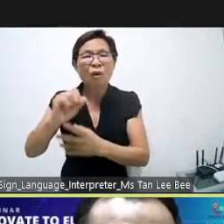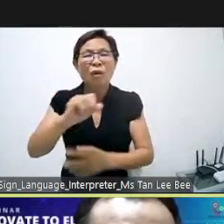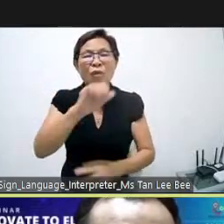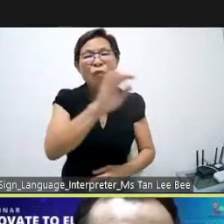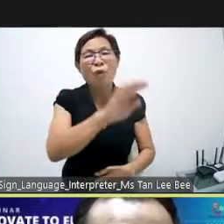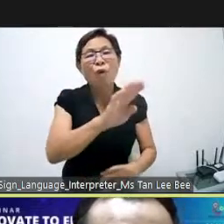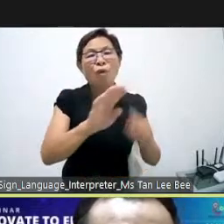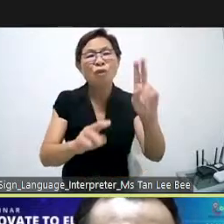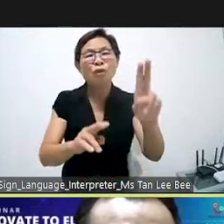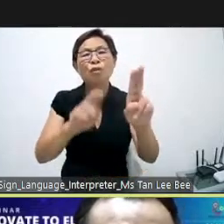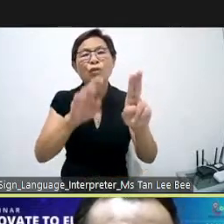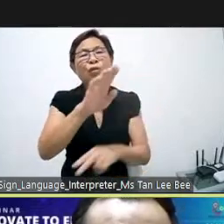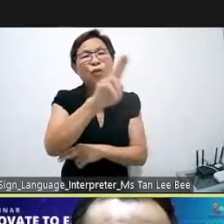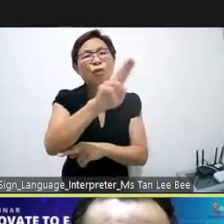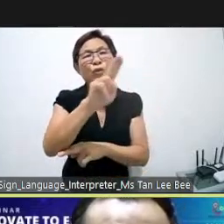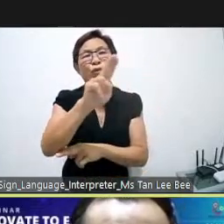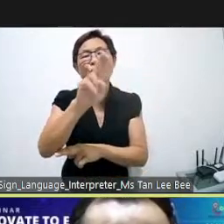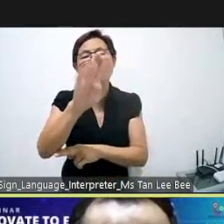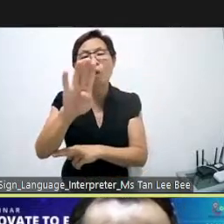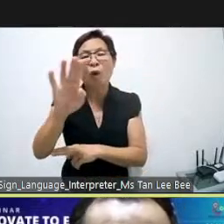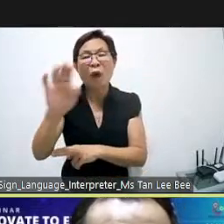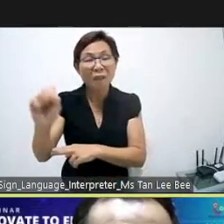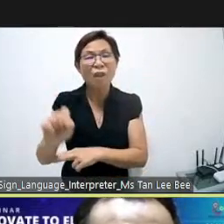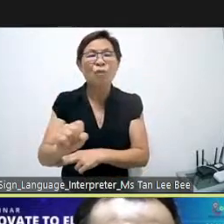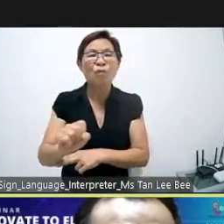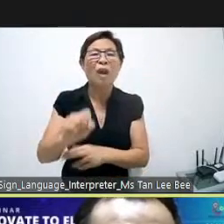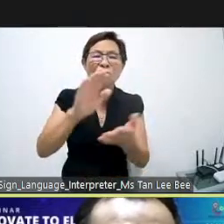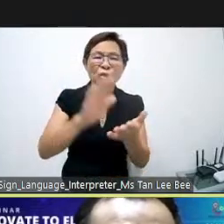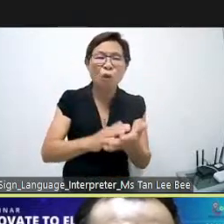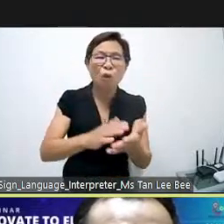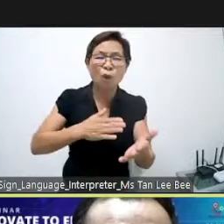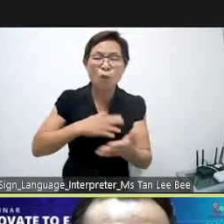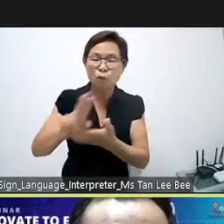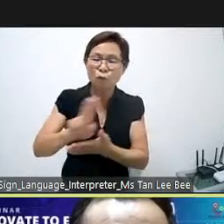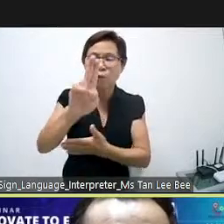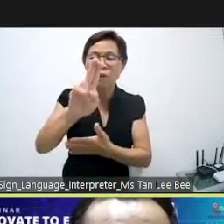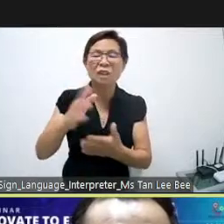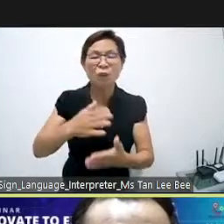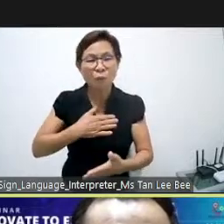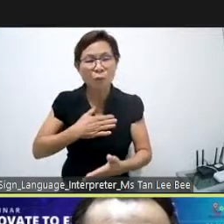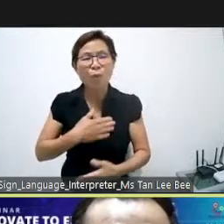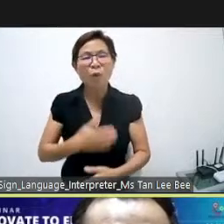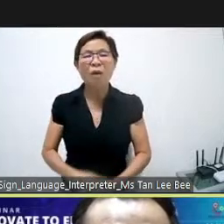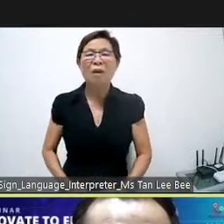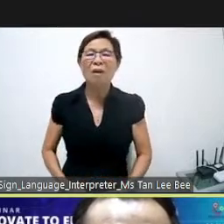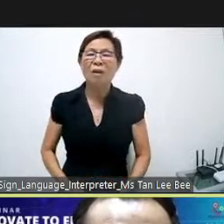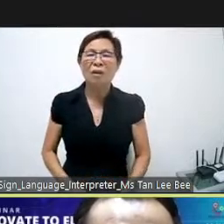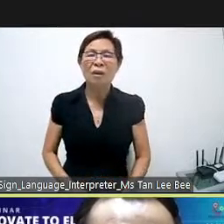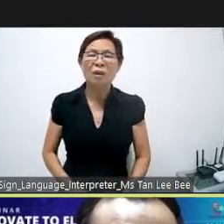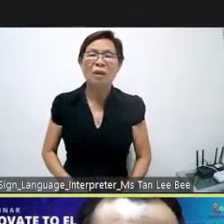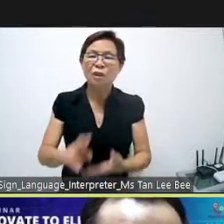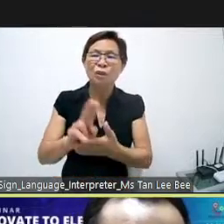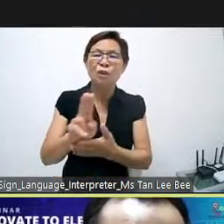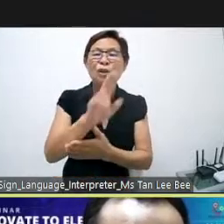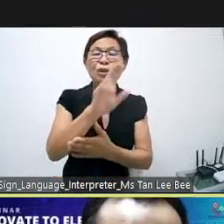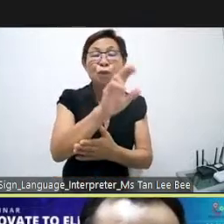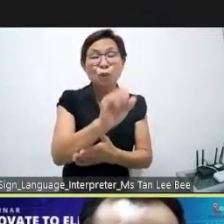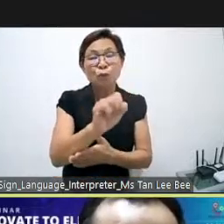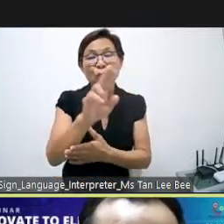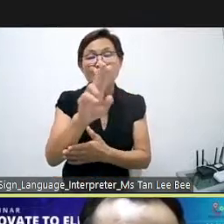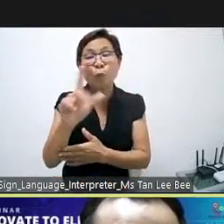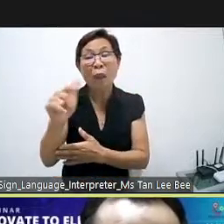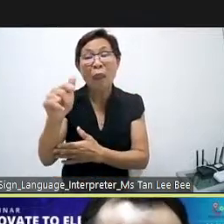have initiative we call as Sekolahku Universitiku, whereby under this initiative, all universities will be matched